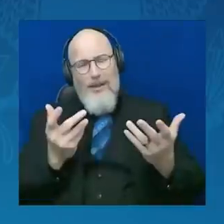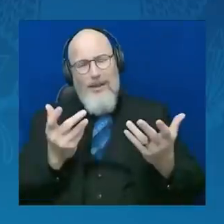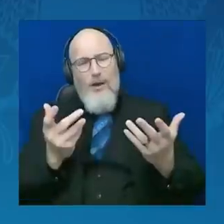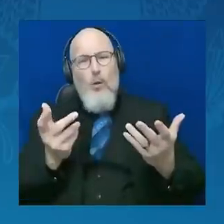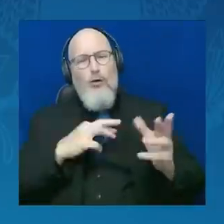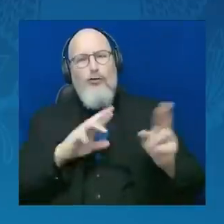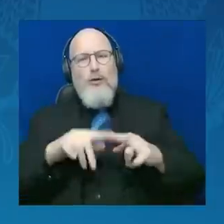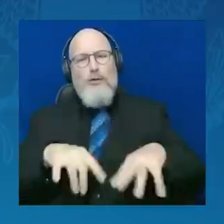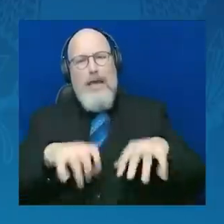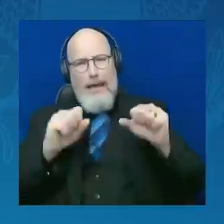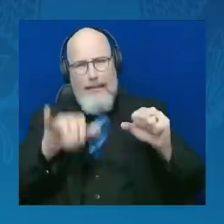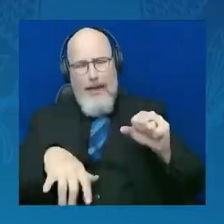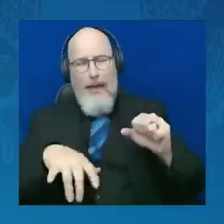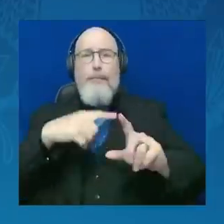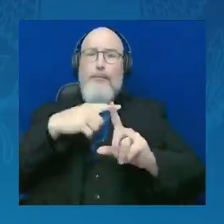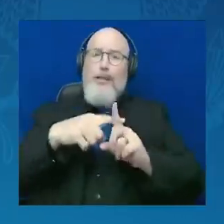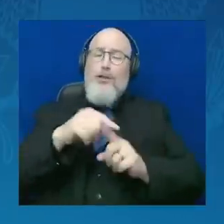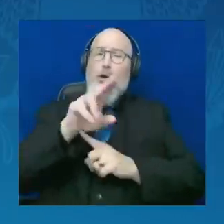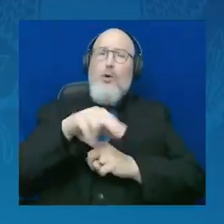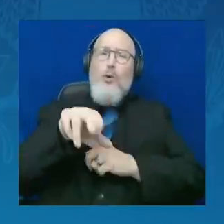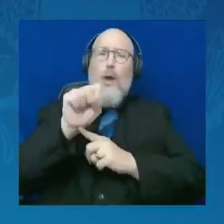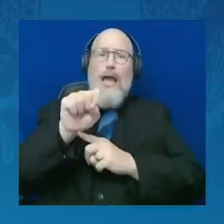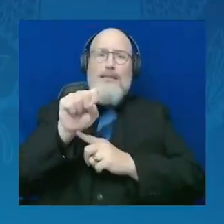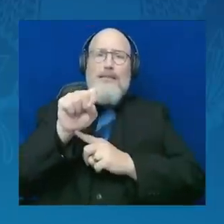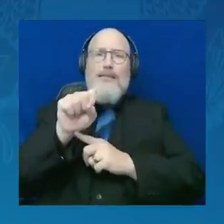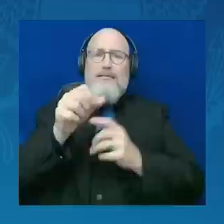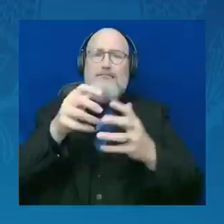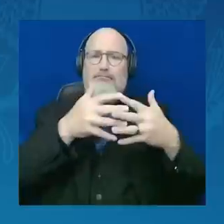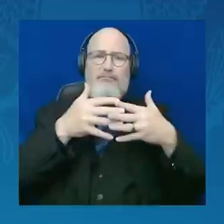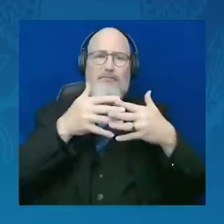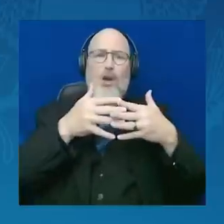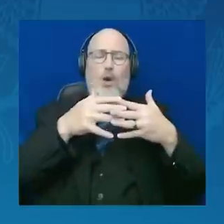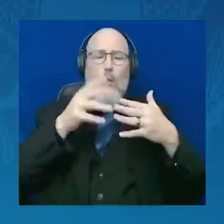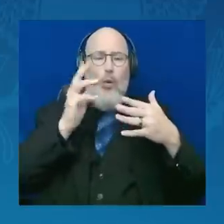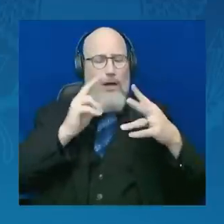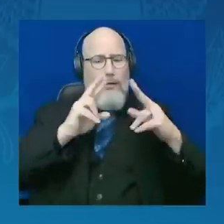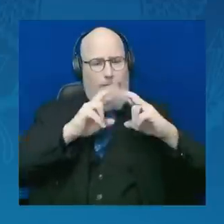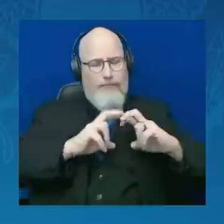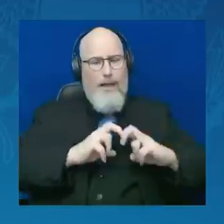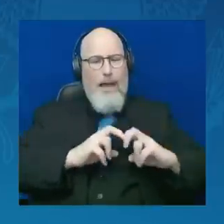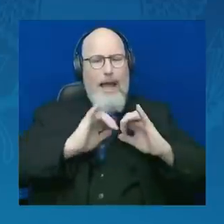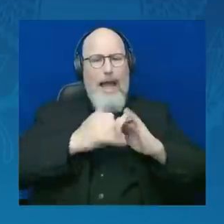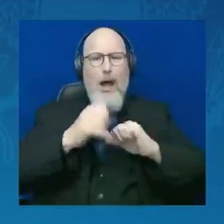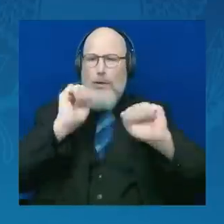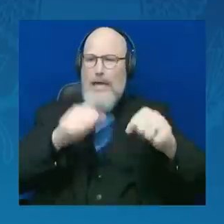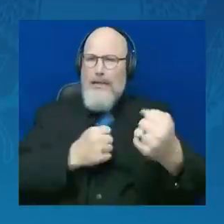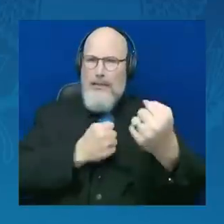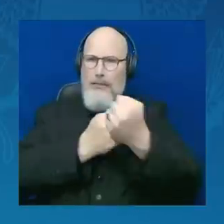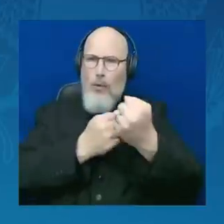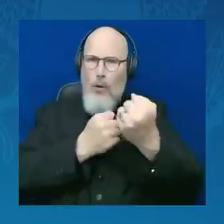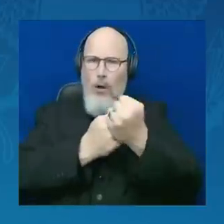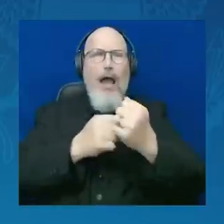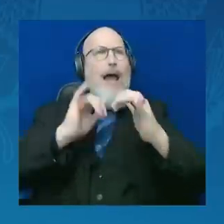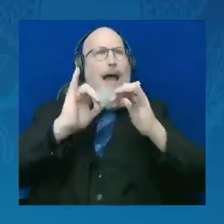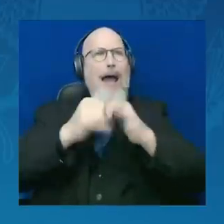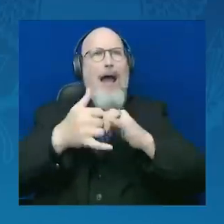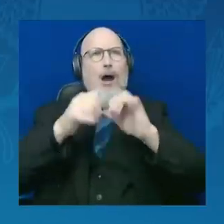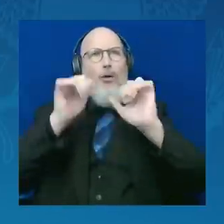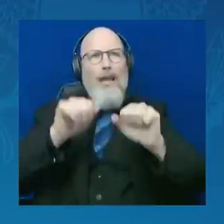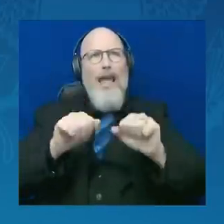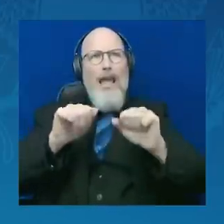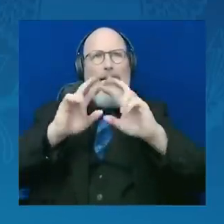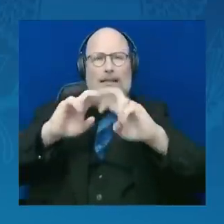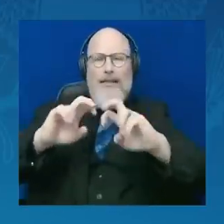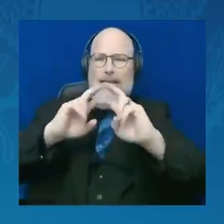States, we will then take this in terms of what we can do to support and look at those Ukrainians who want to come to the